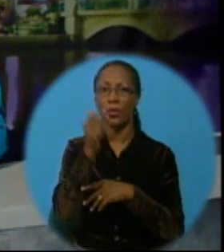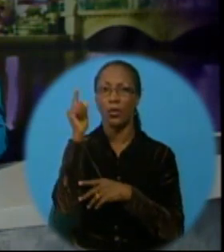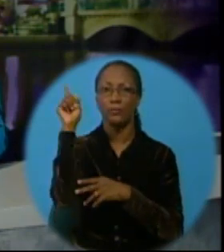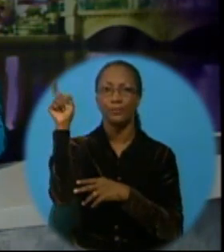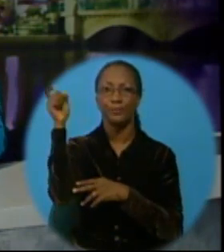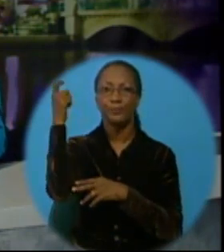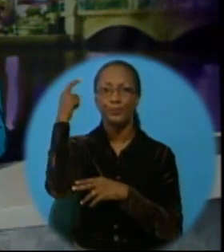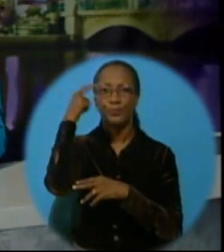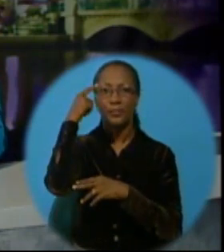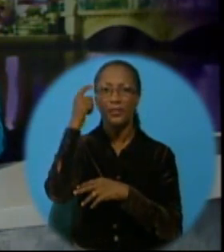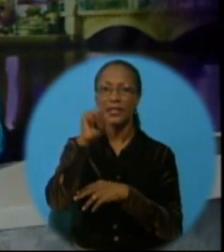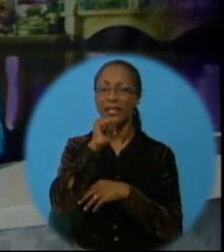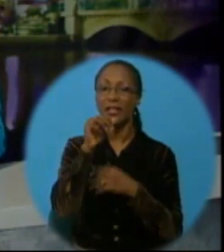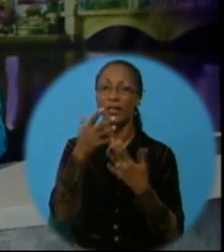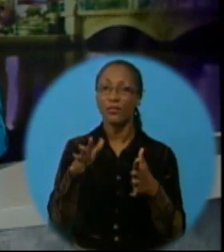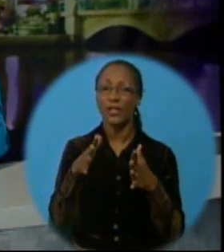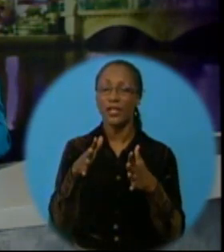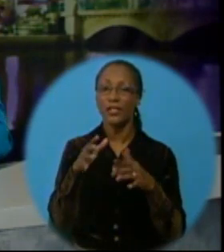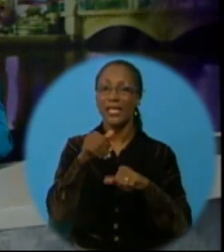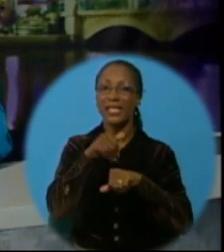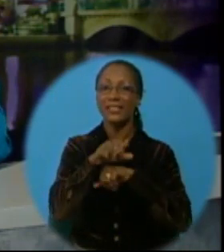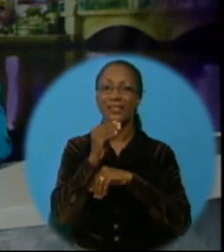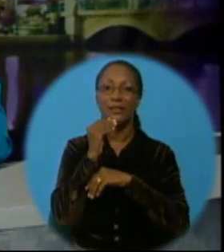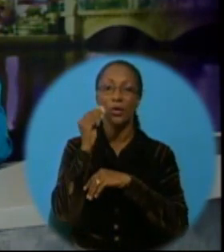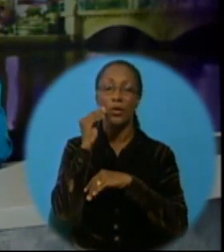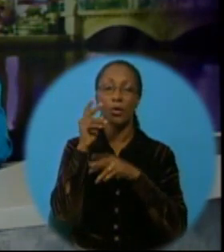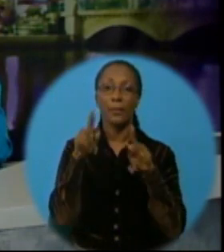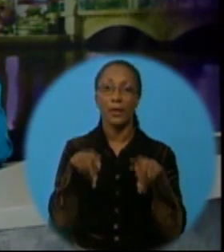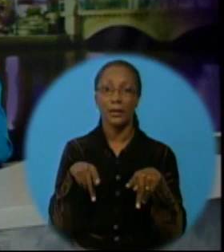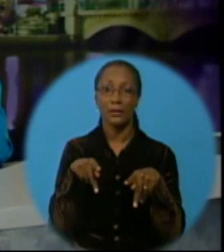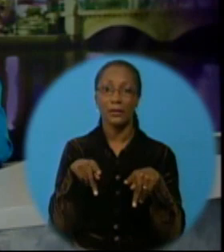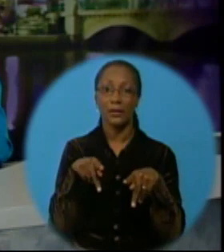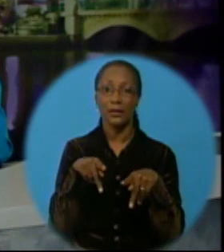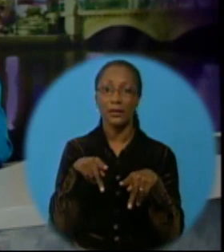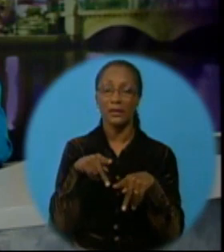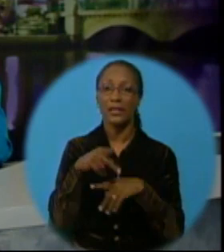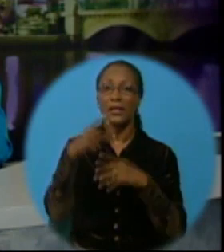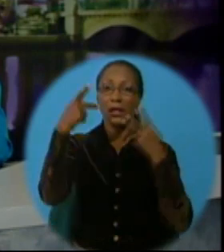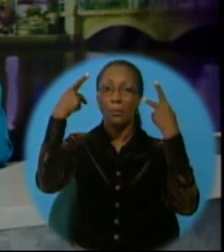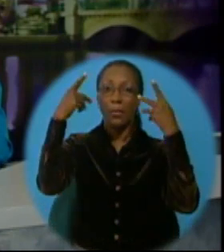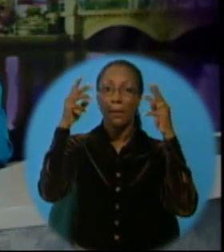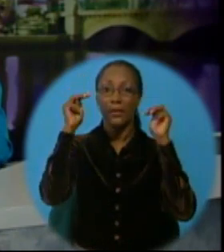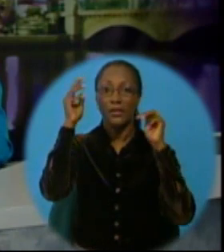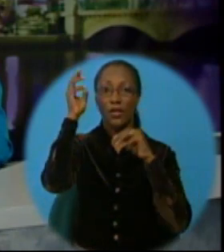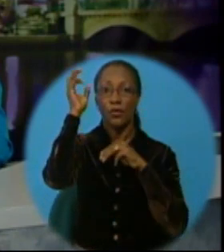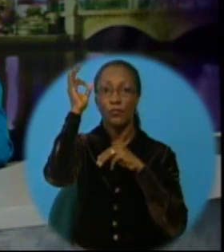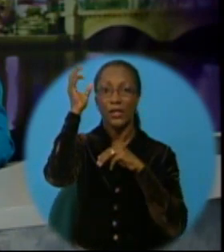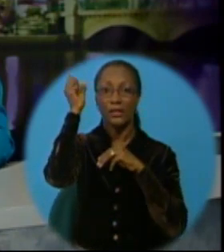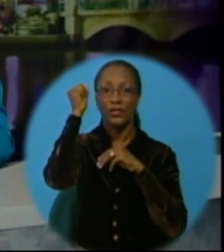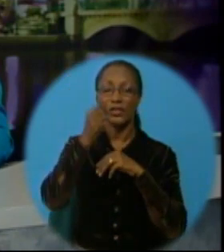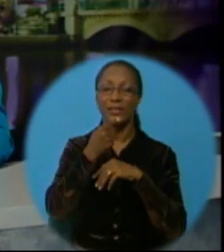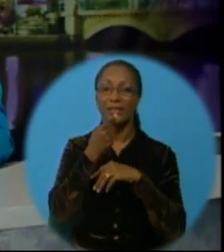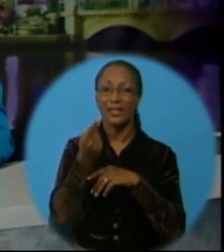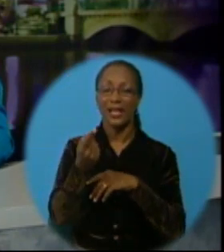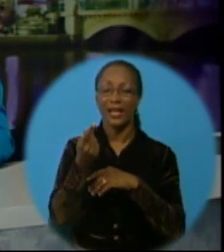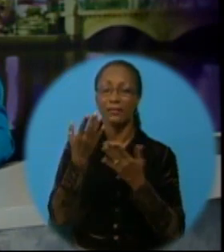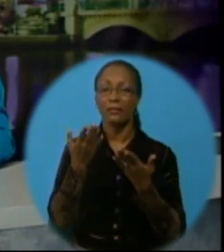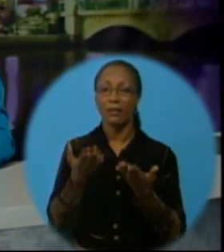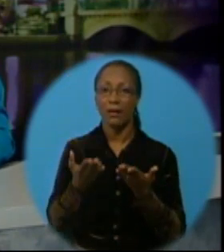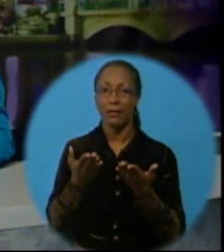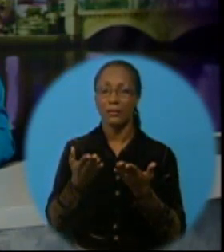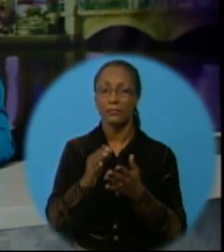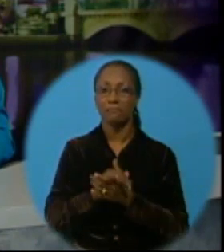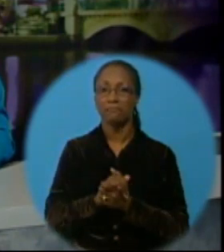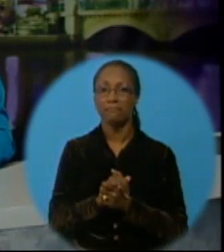Government isn't finished with its retrenchment program. Confirmation of this from Prime Minister Fendel Stewart as he gave an update on the